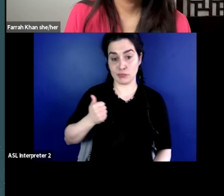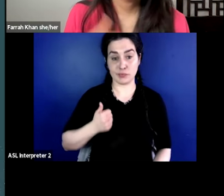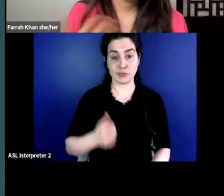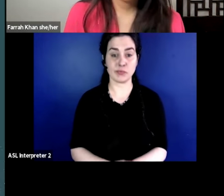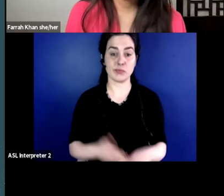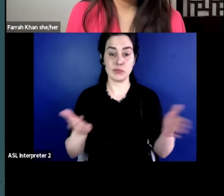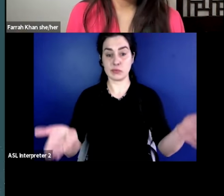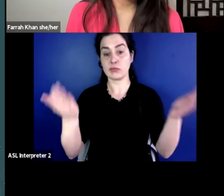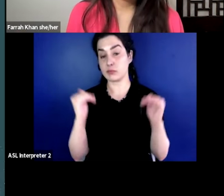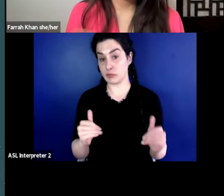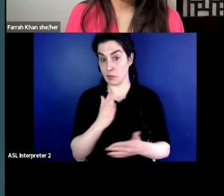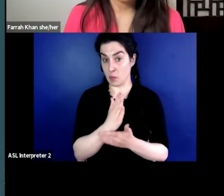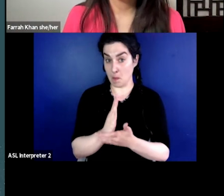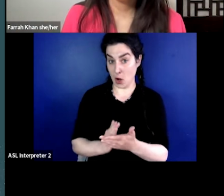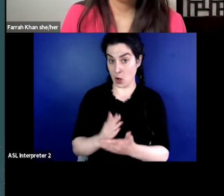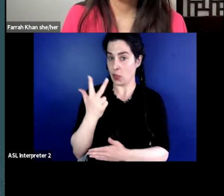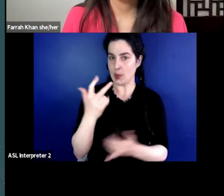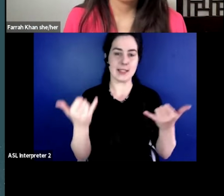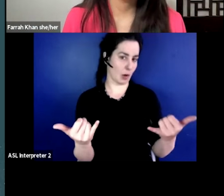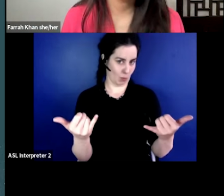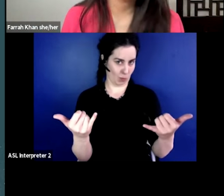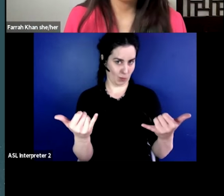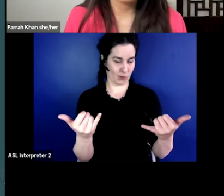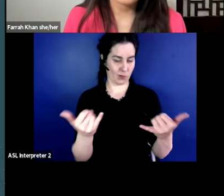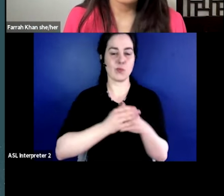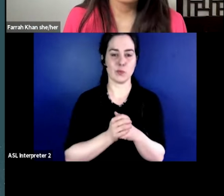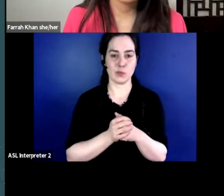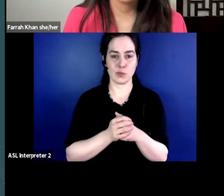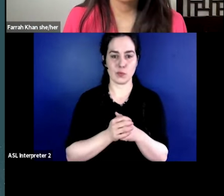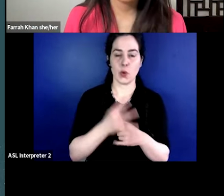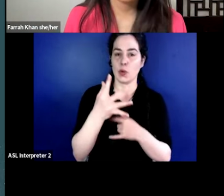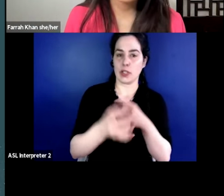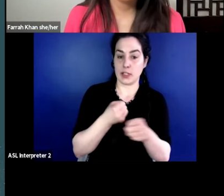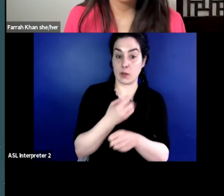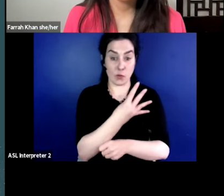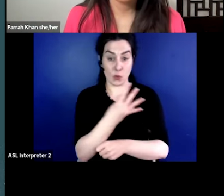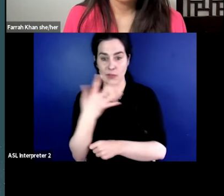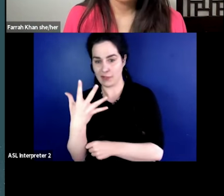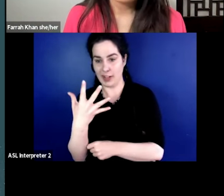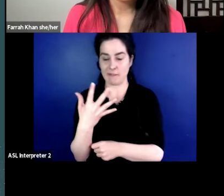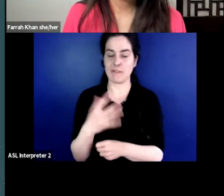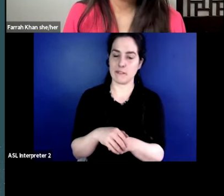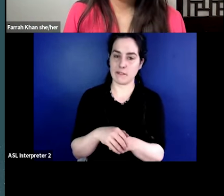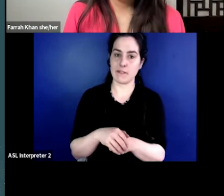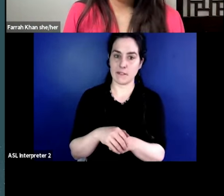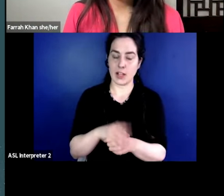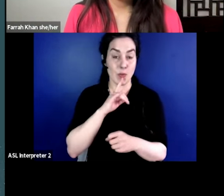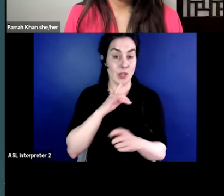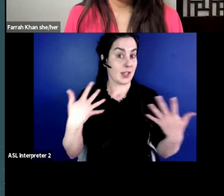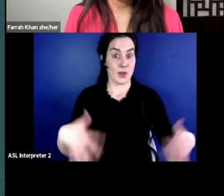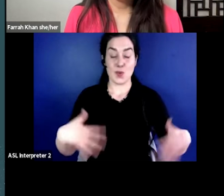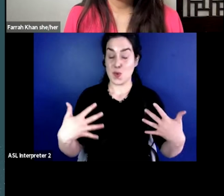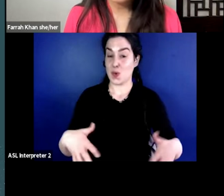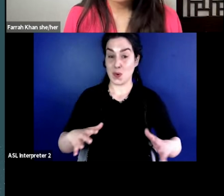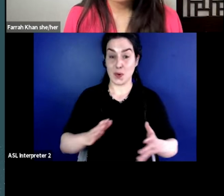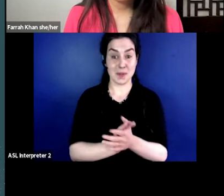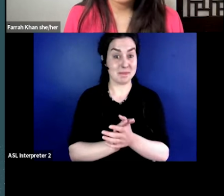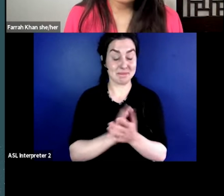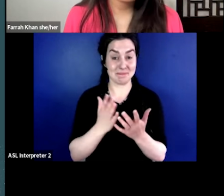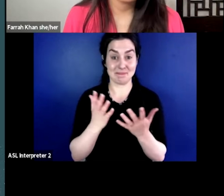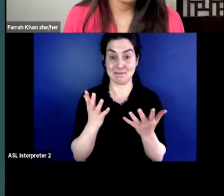So phase three is now where we're in right now. So we're year four and five, which has really been wild that we just started this past